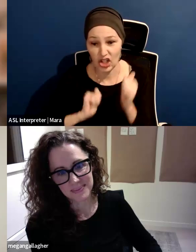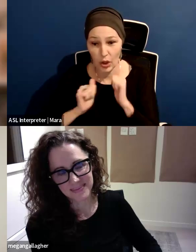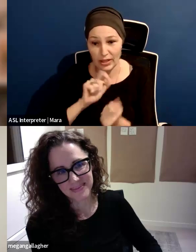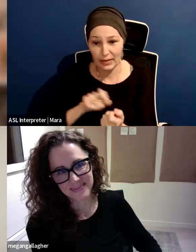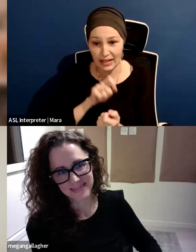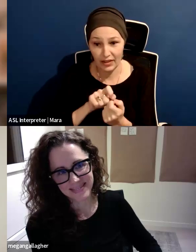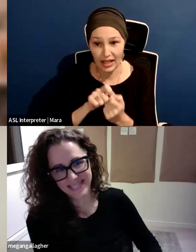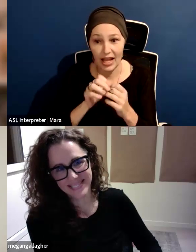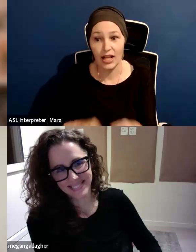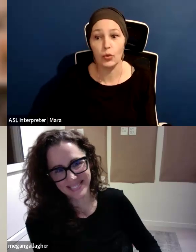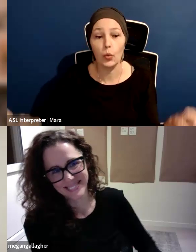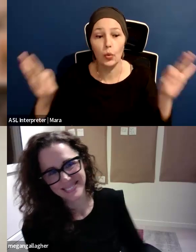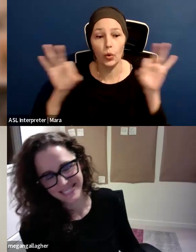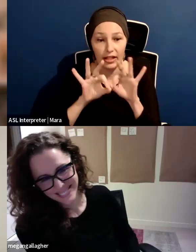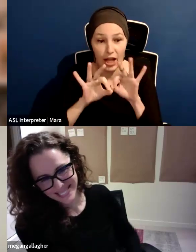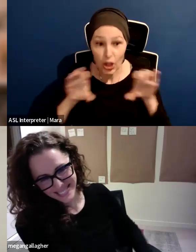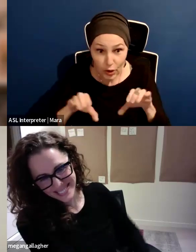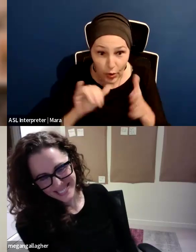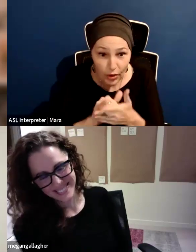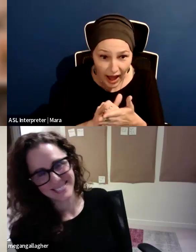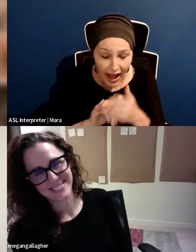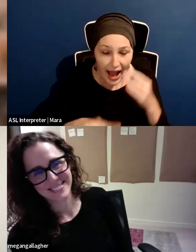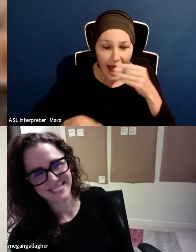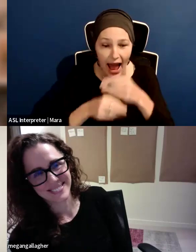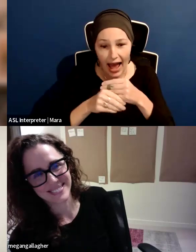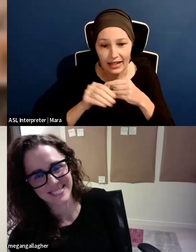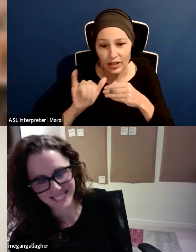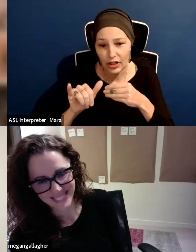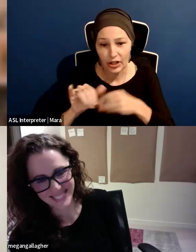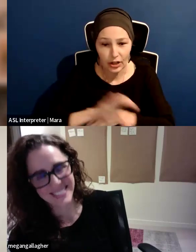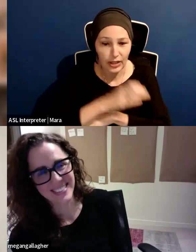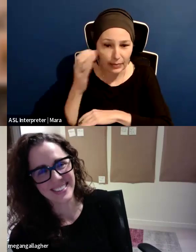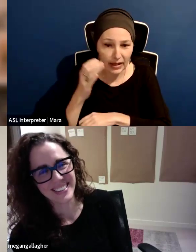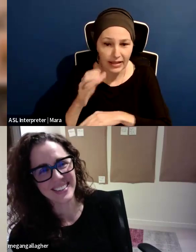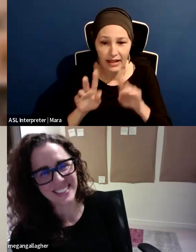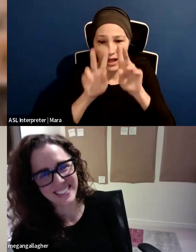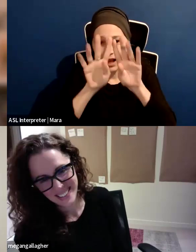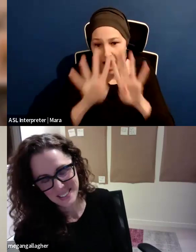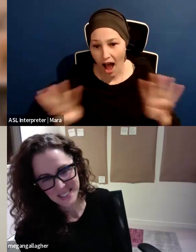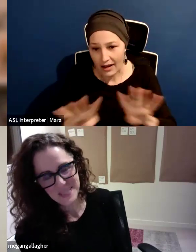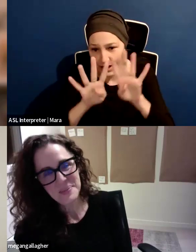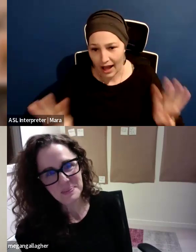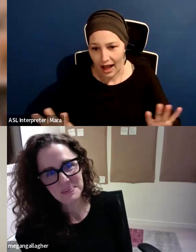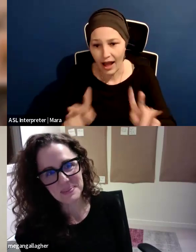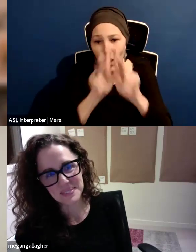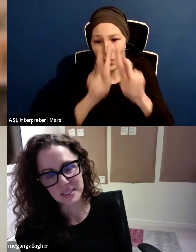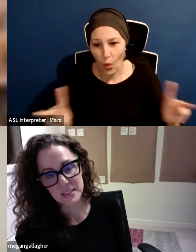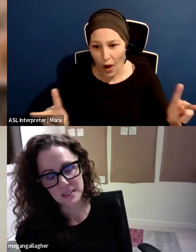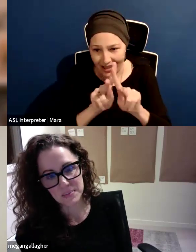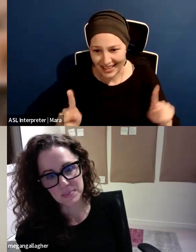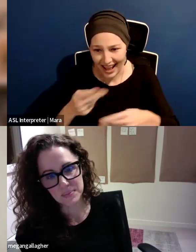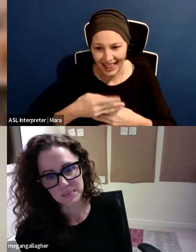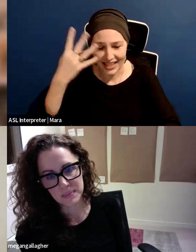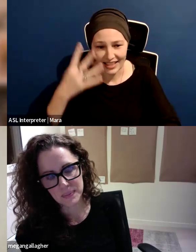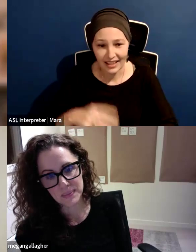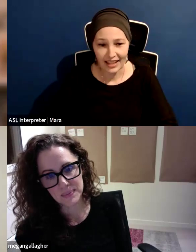So do it. Put this on your Christmas, Hanukkah, Kwanzaa, list. And they say the proof of